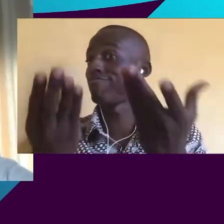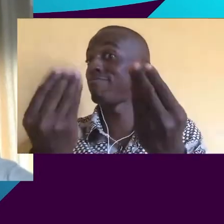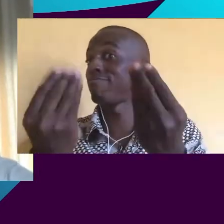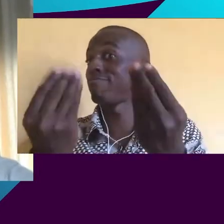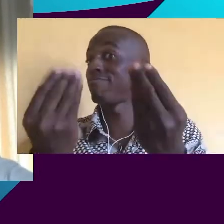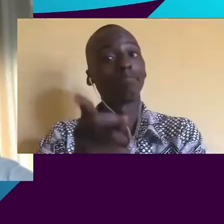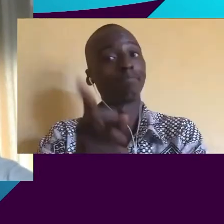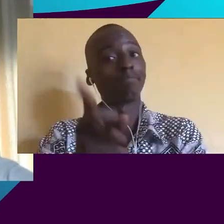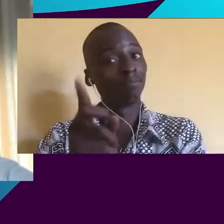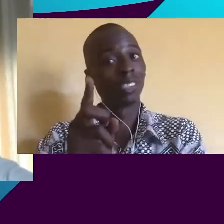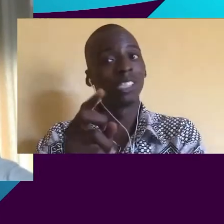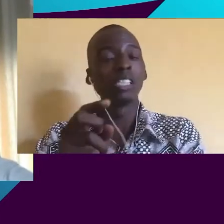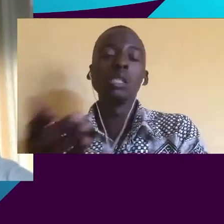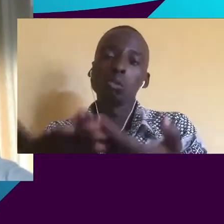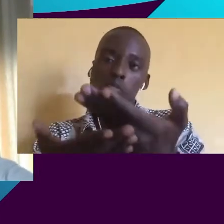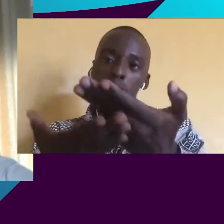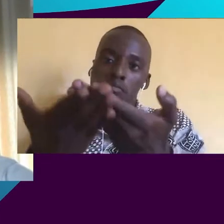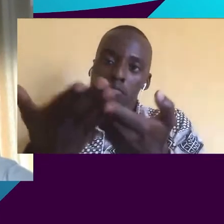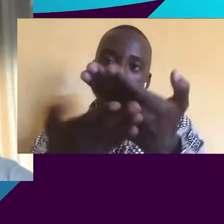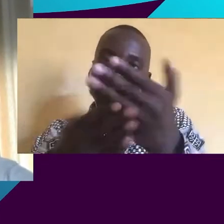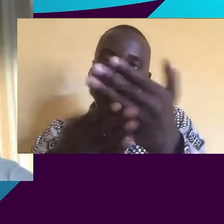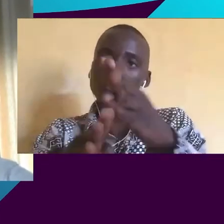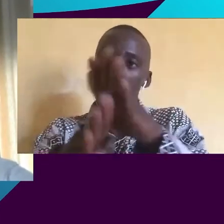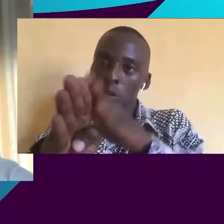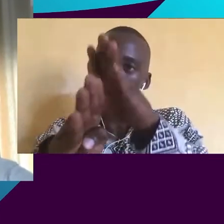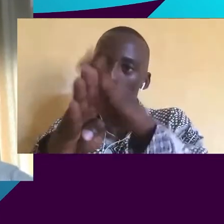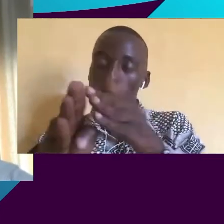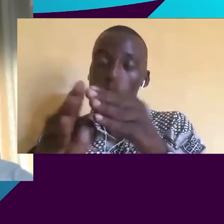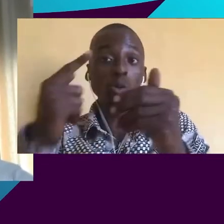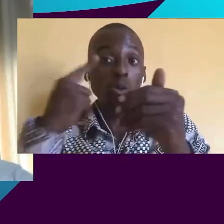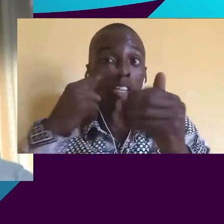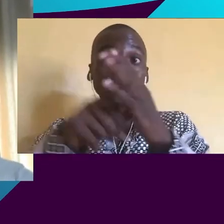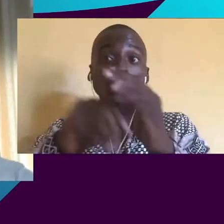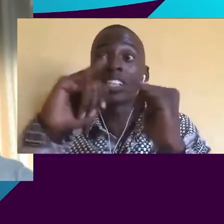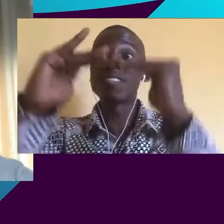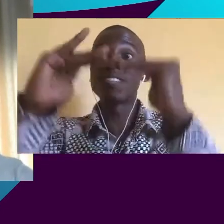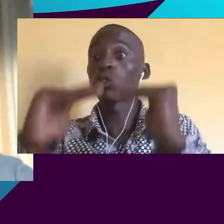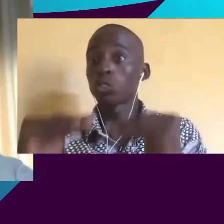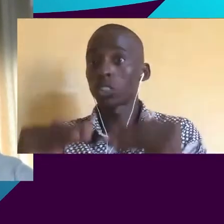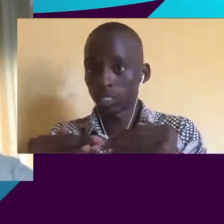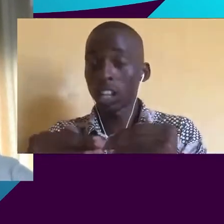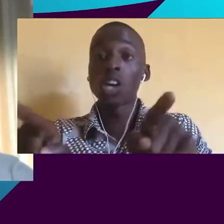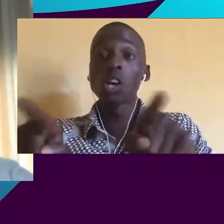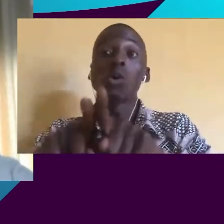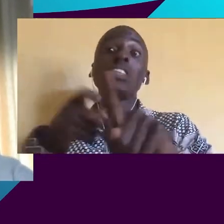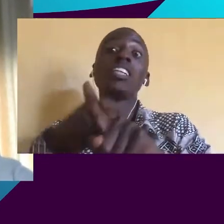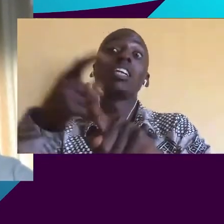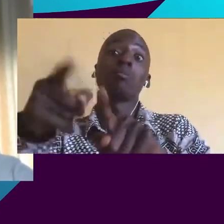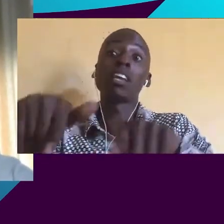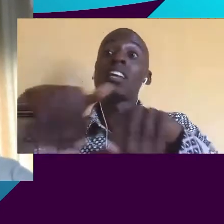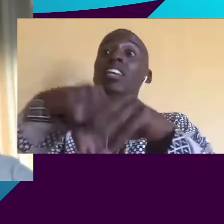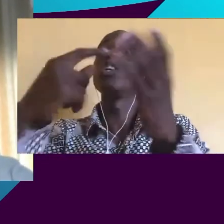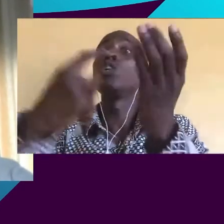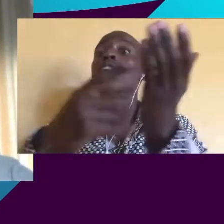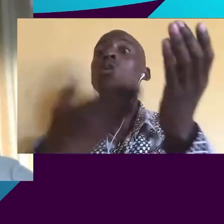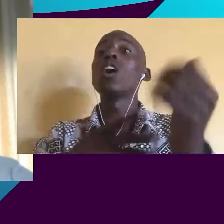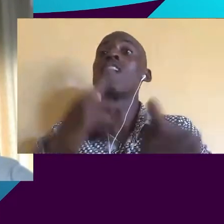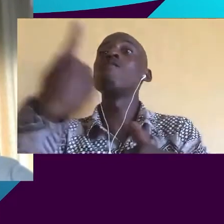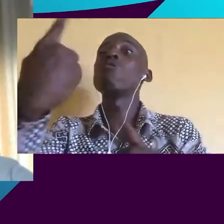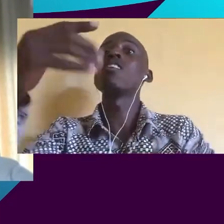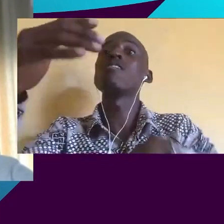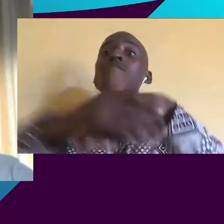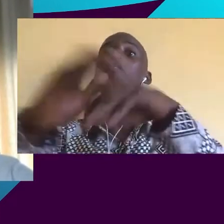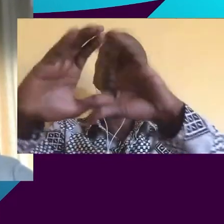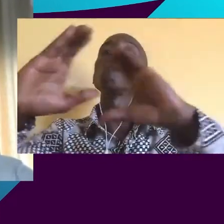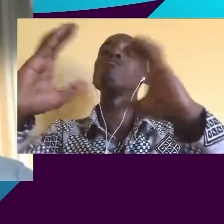We are seeing the issue of infrastructure. Infrastructure even in Kampala here. Now in Uganda, you have one stadium which can host